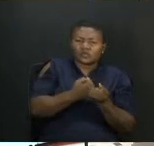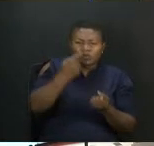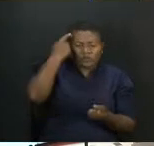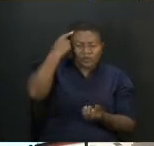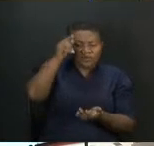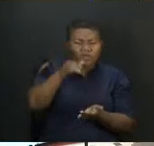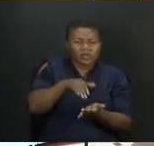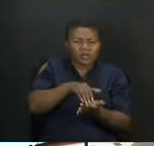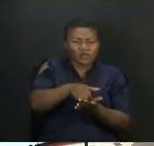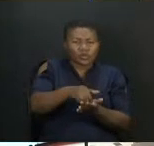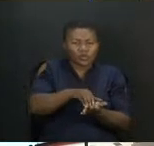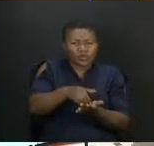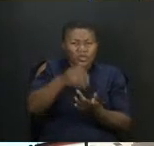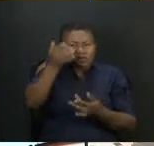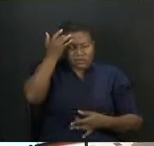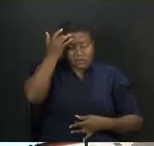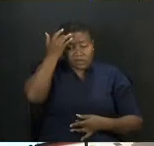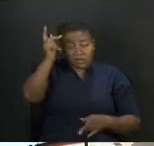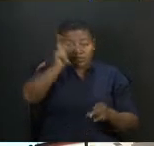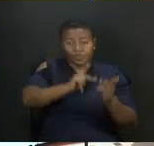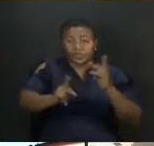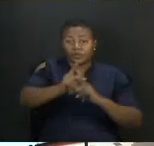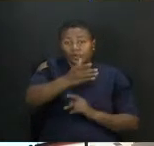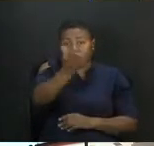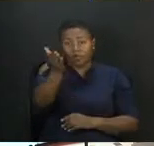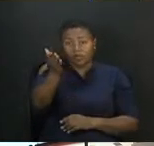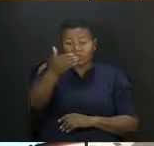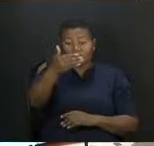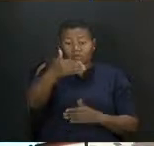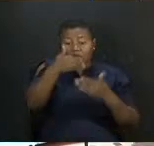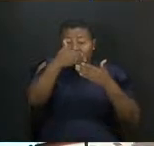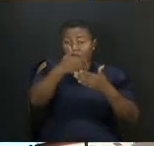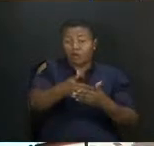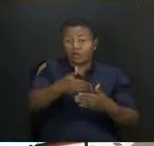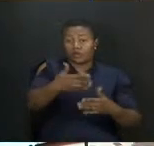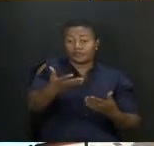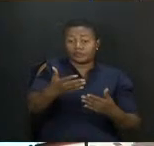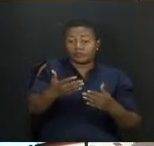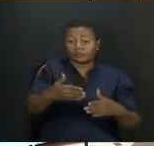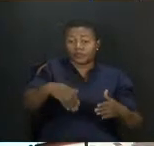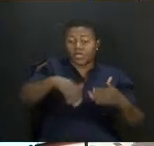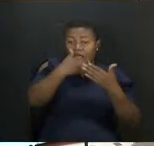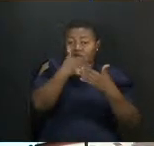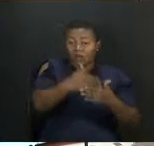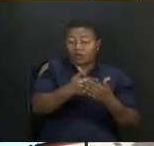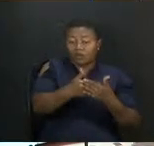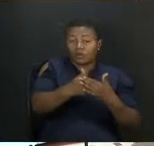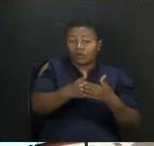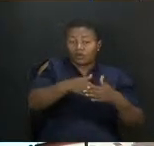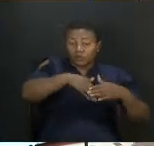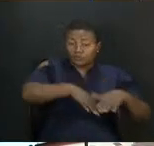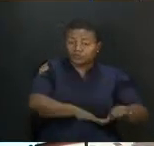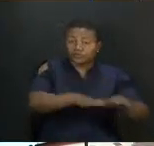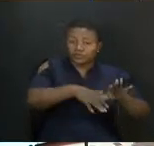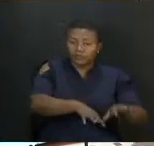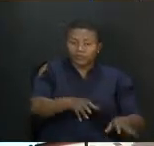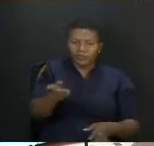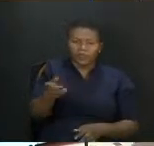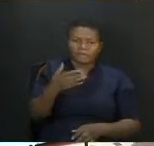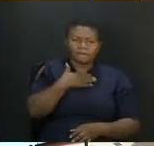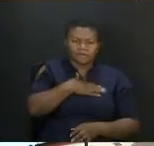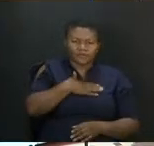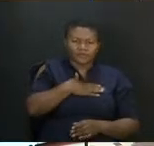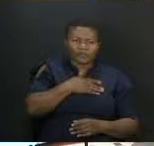compatriots at the Inshona. Please come to the aid of Efutu, and please come to their aid through